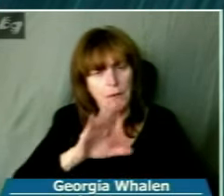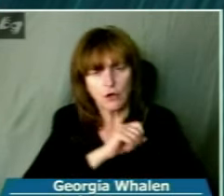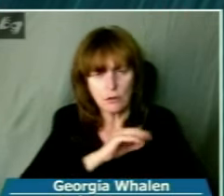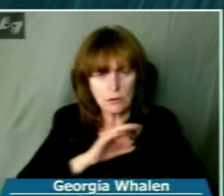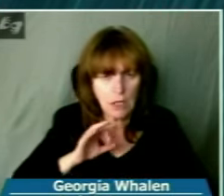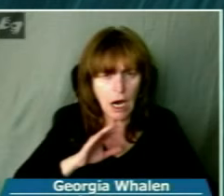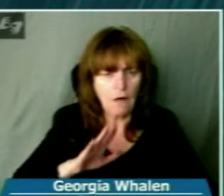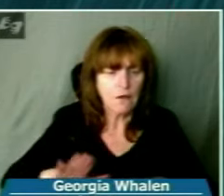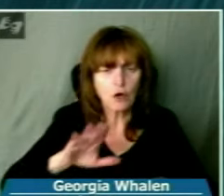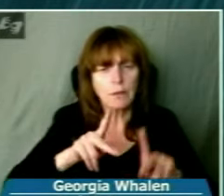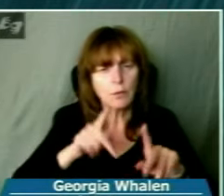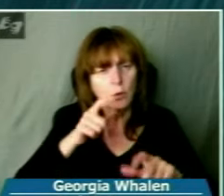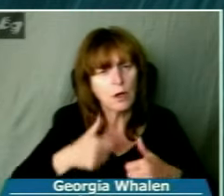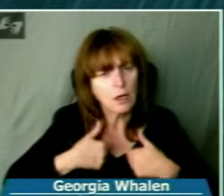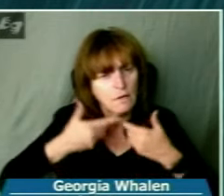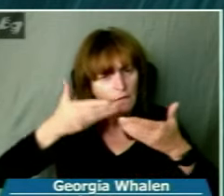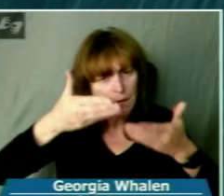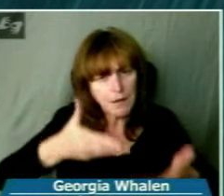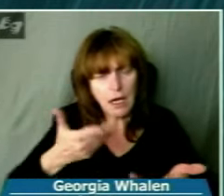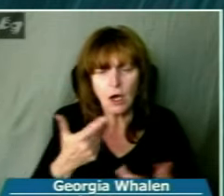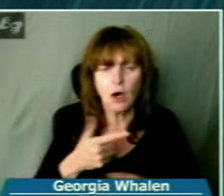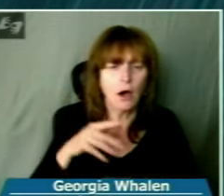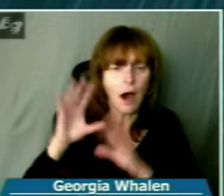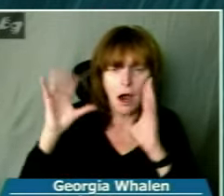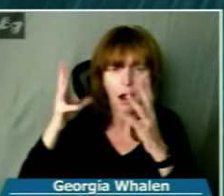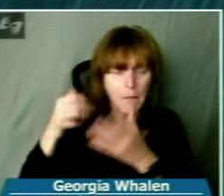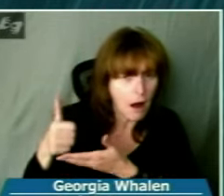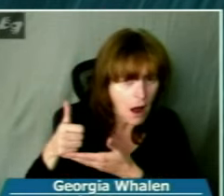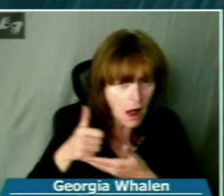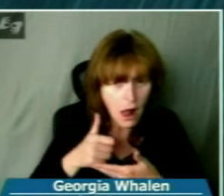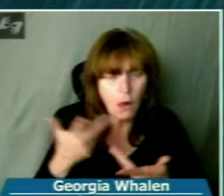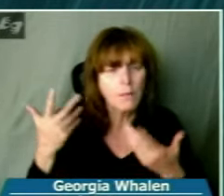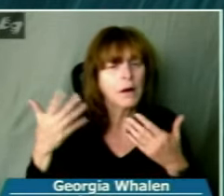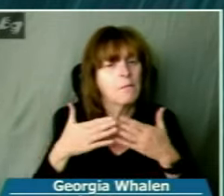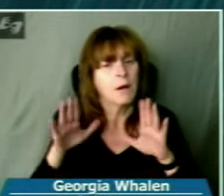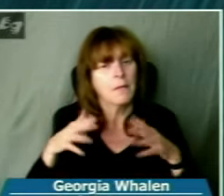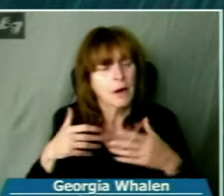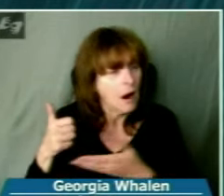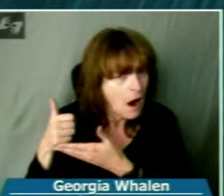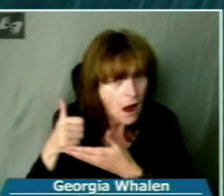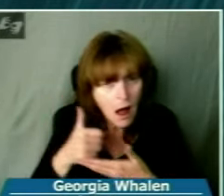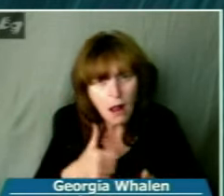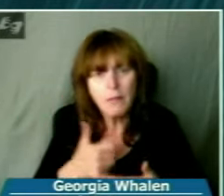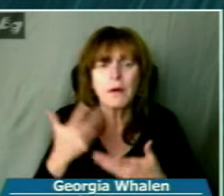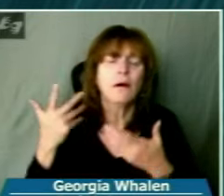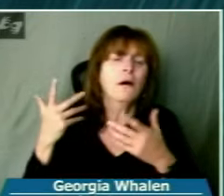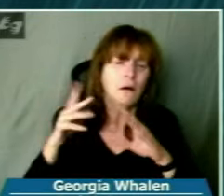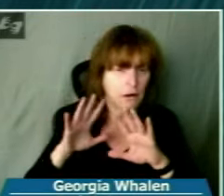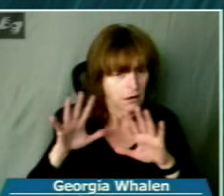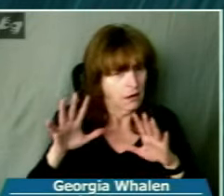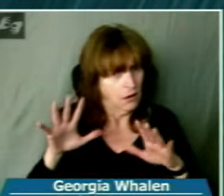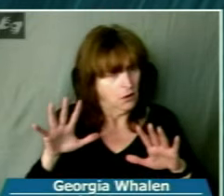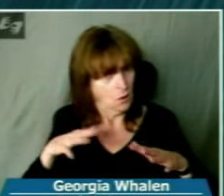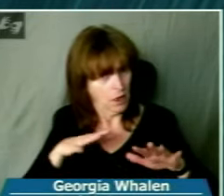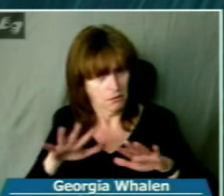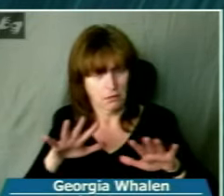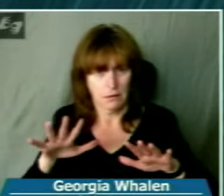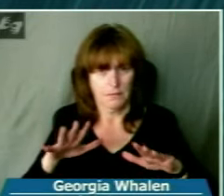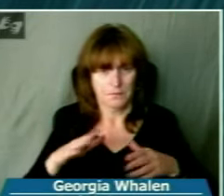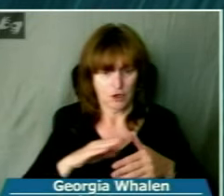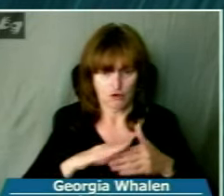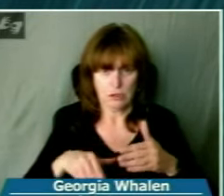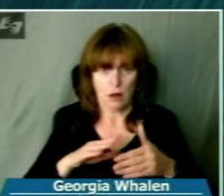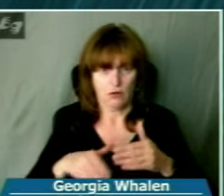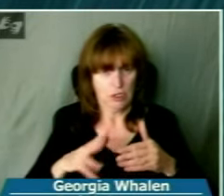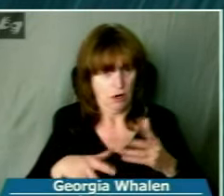who assisted with it, like EMS, to our own public health staff who did all the coordination and and are now dealing with all the results that have come back